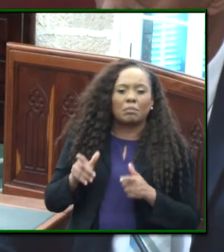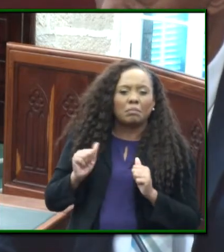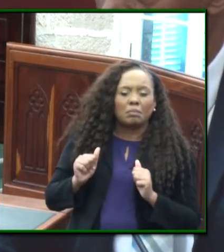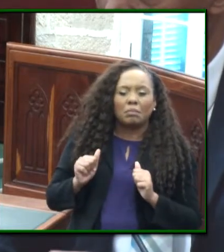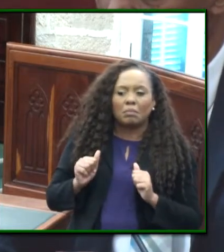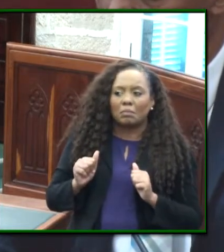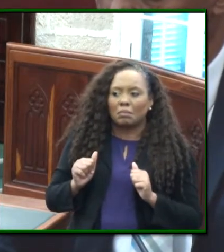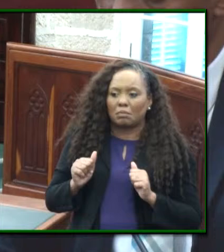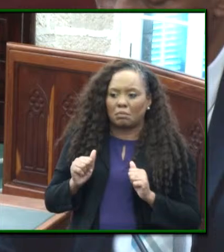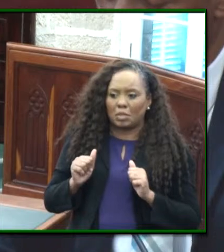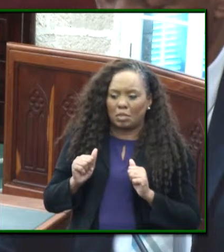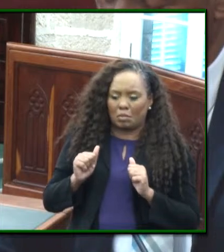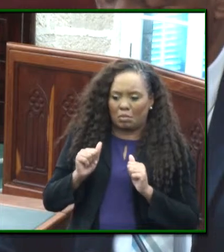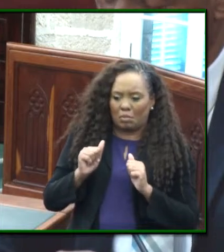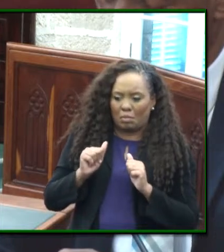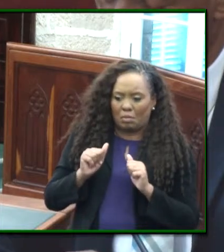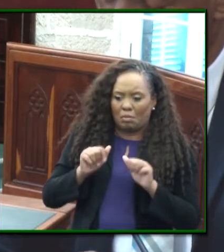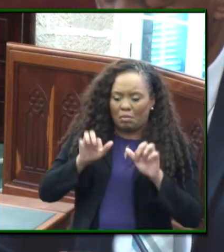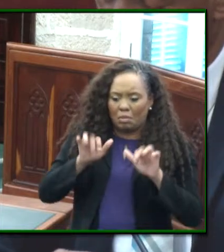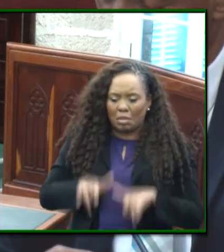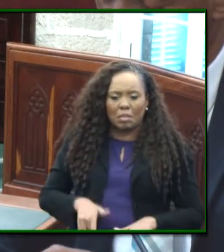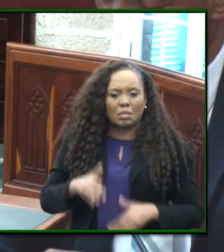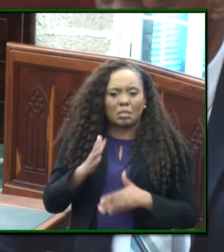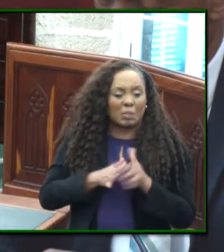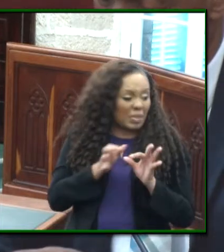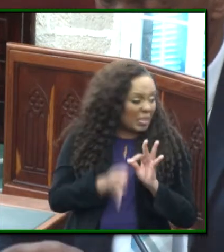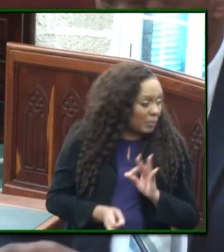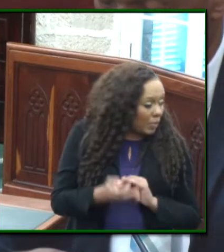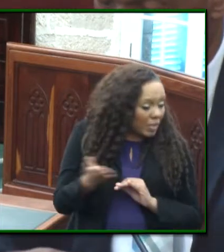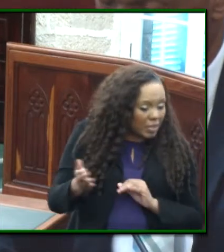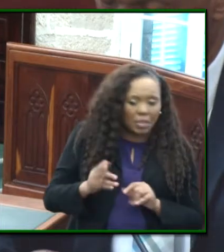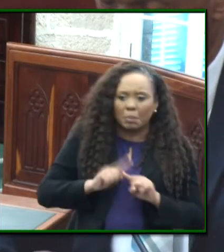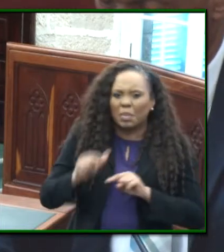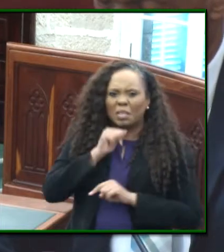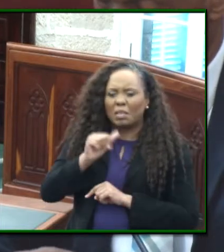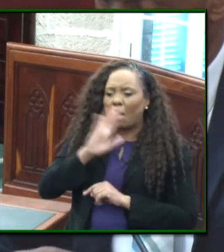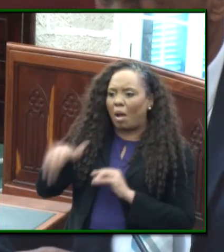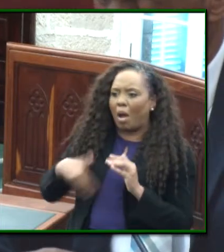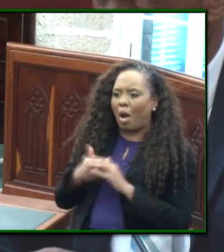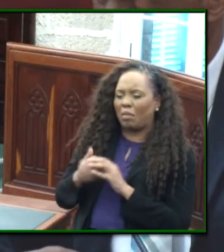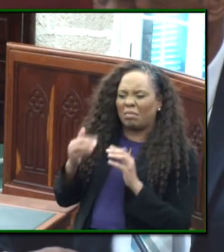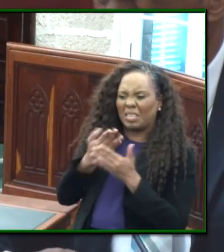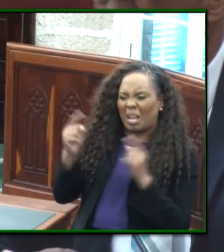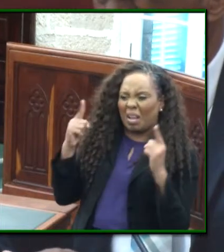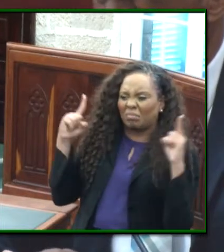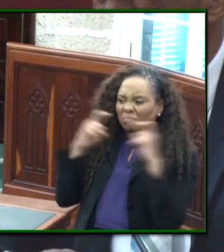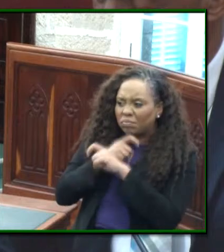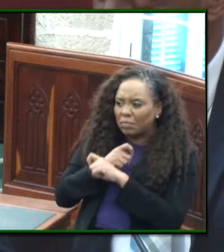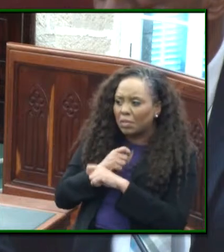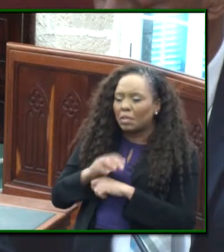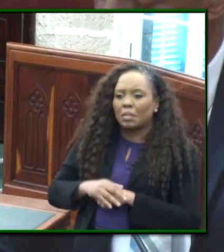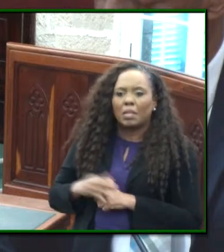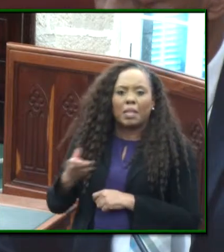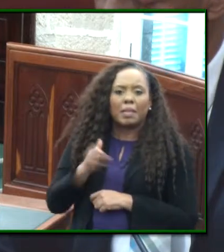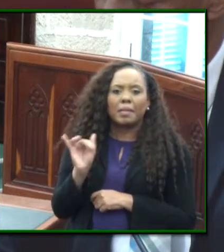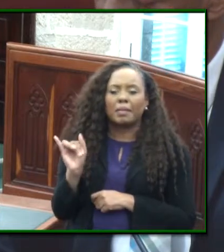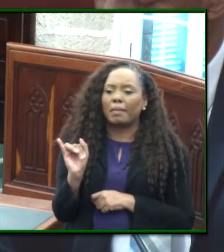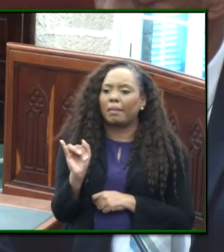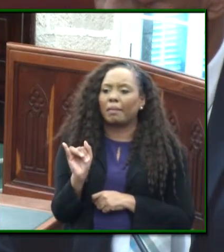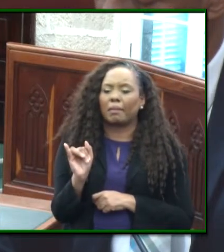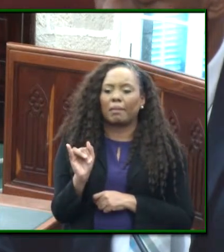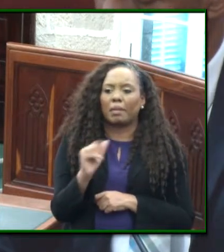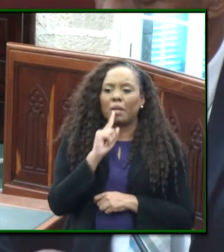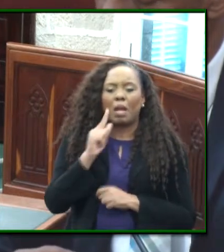court files. And therefore, matters relating to probate, matters relating